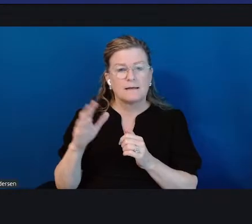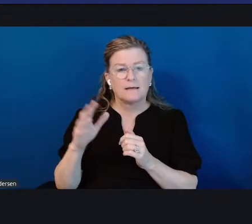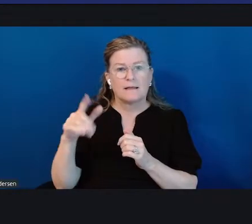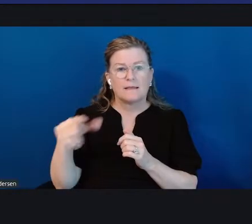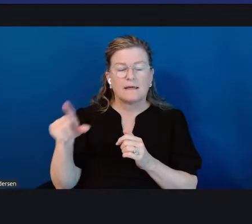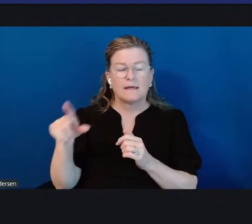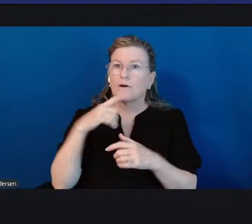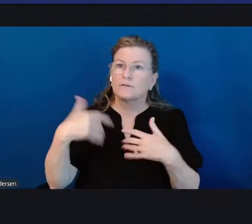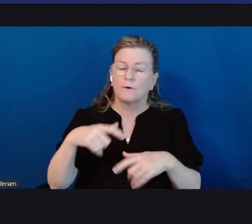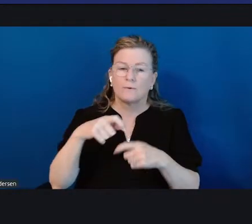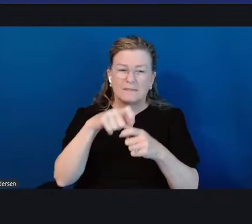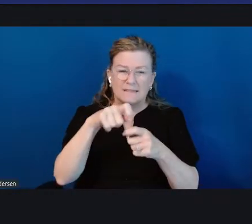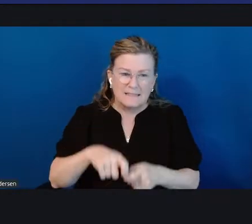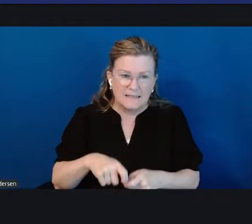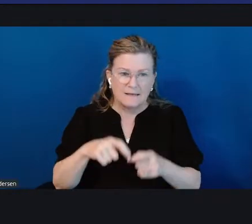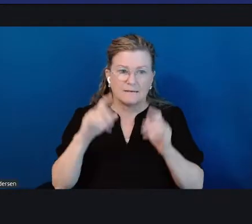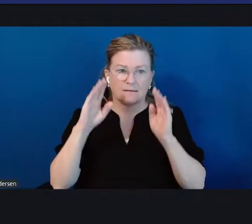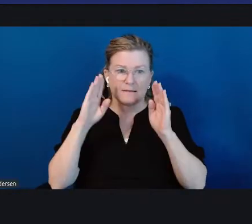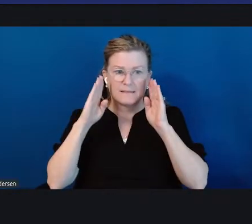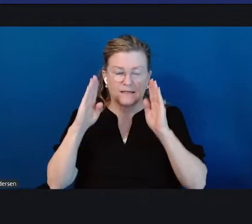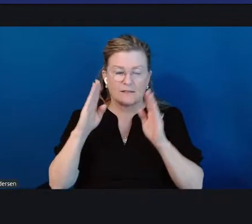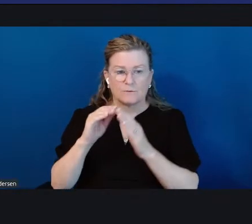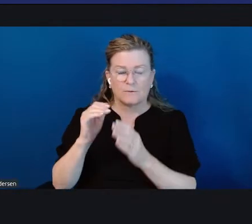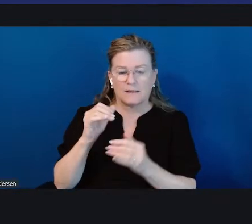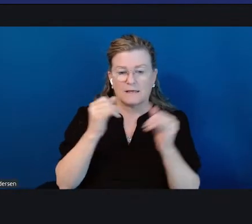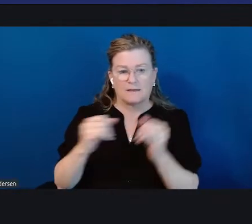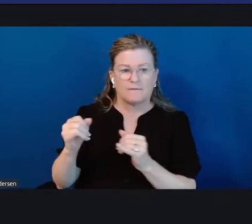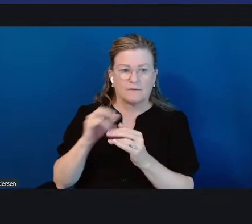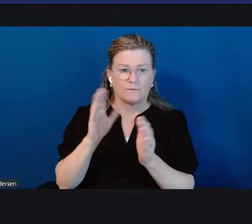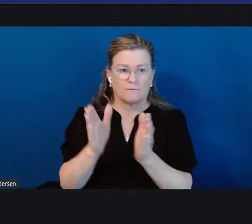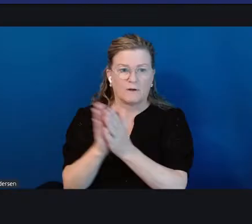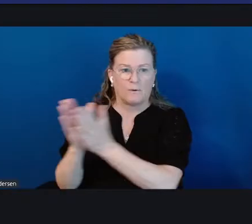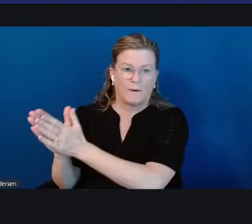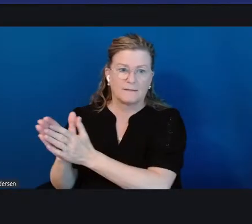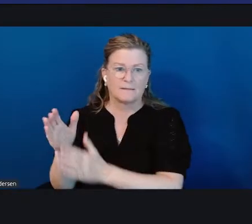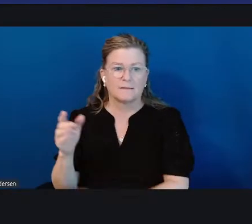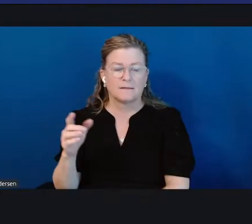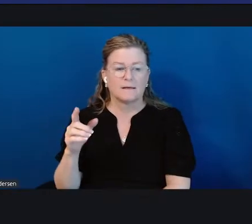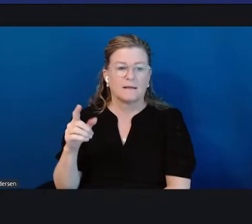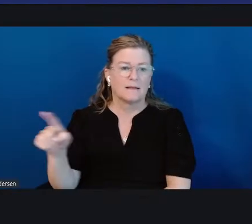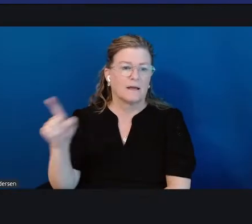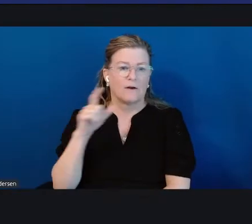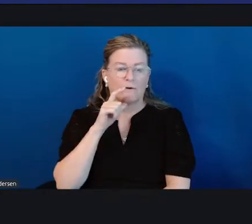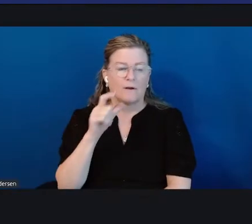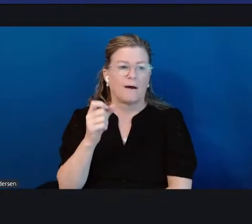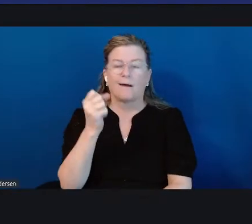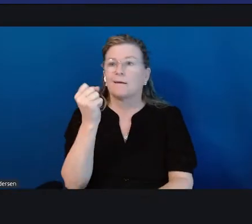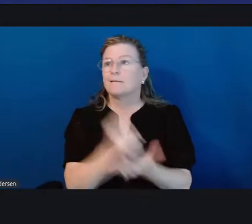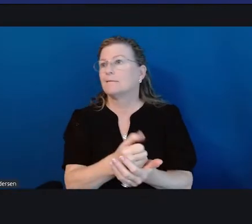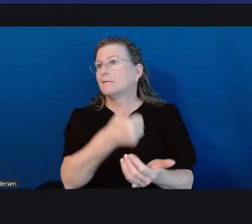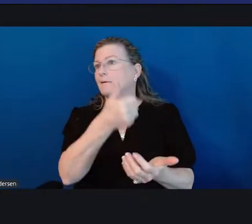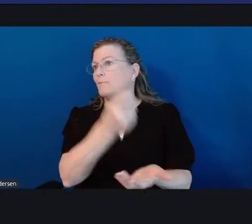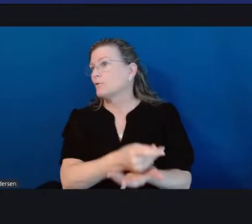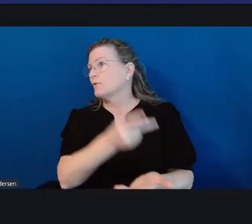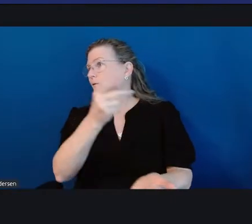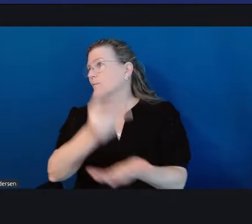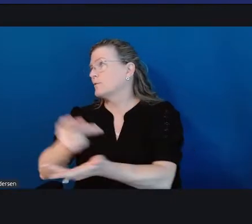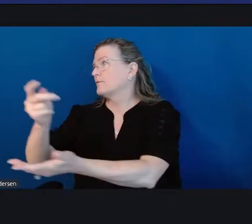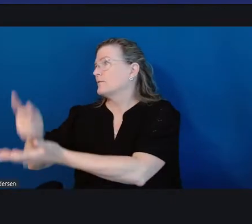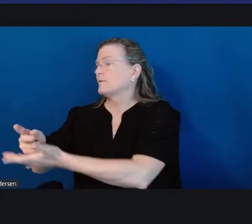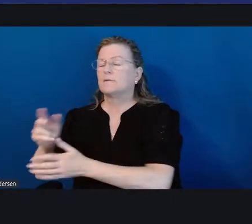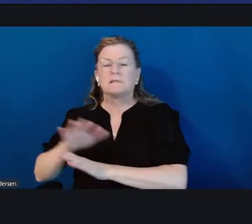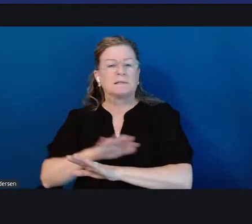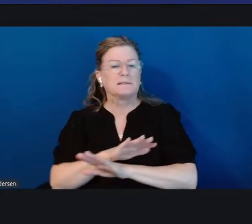detailed their attention is to these individual requests. They're not a rubber stamp group. When those requests come in,